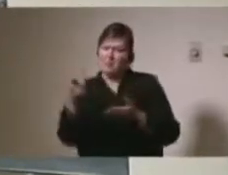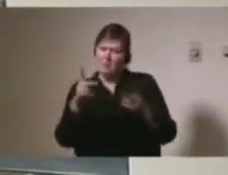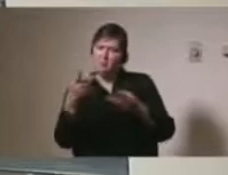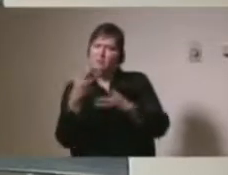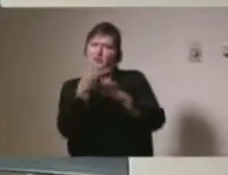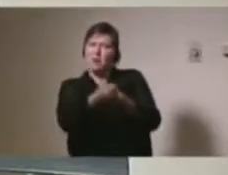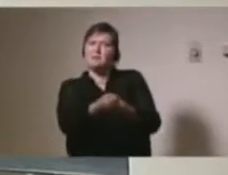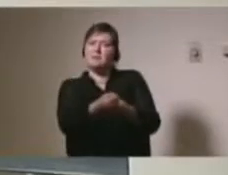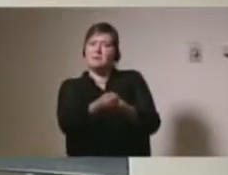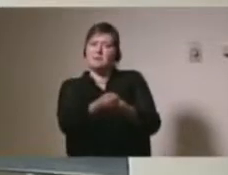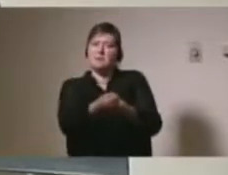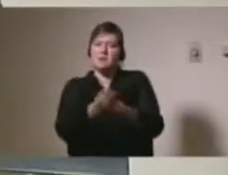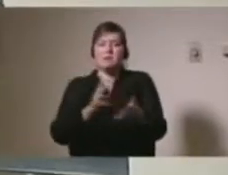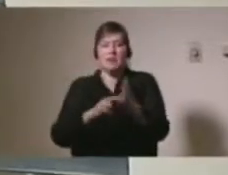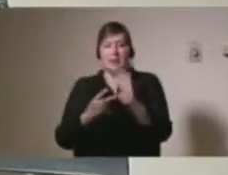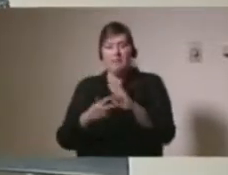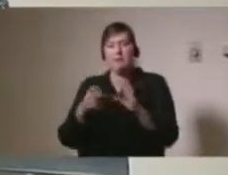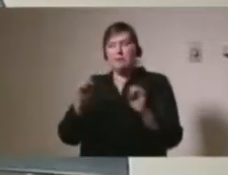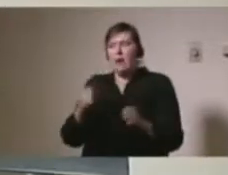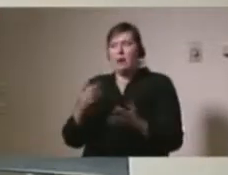market share as a bank.